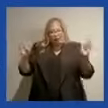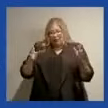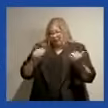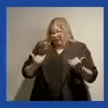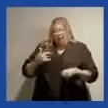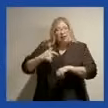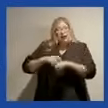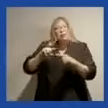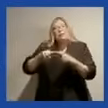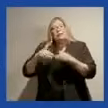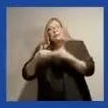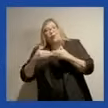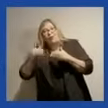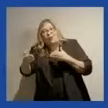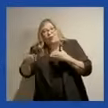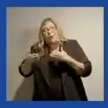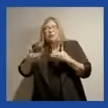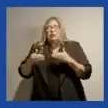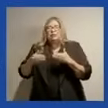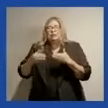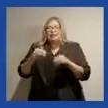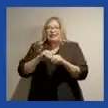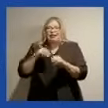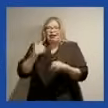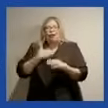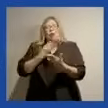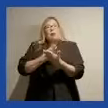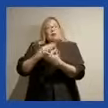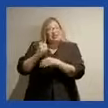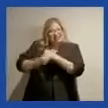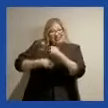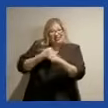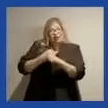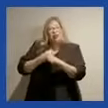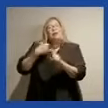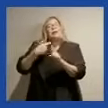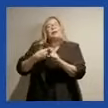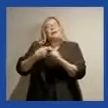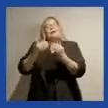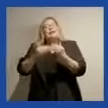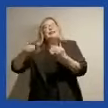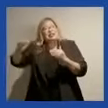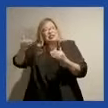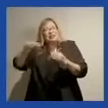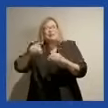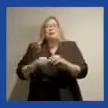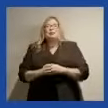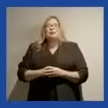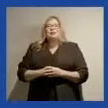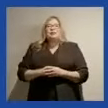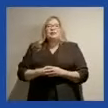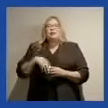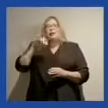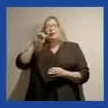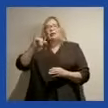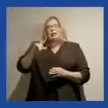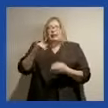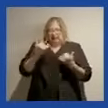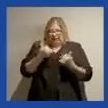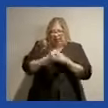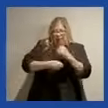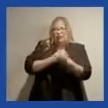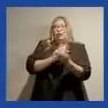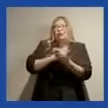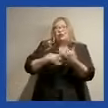is represented again here in the budget year. In the budget year plus one, this is the additional one-time and